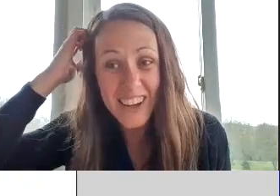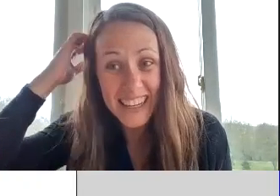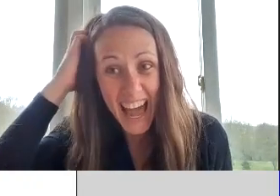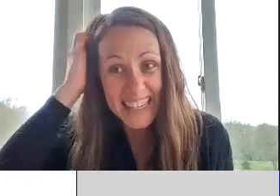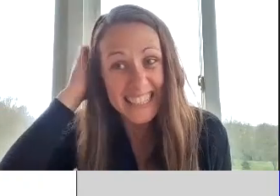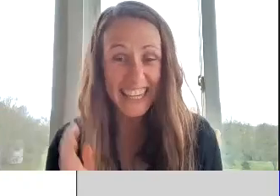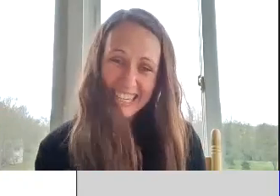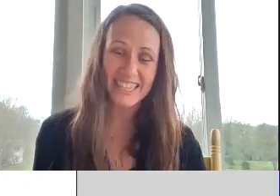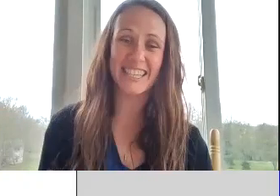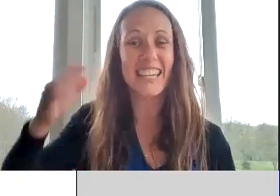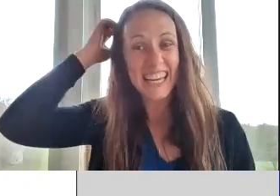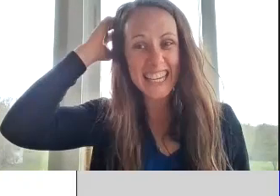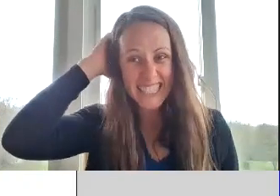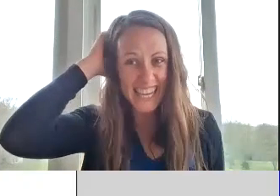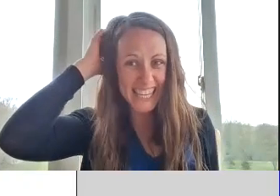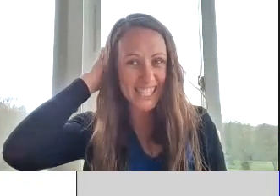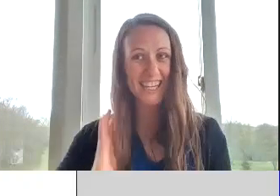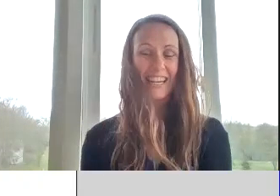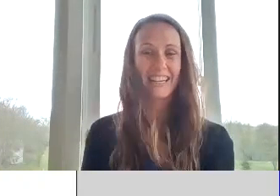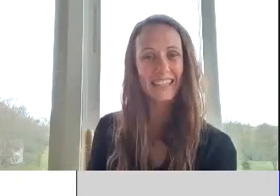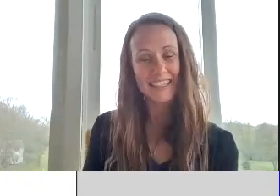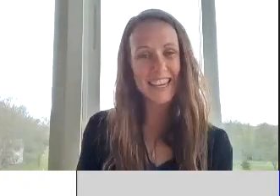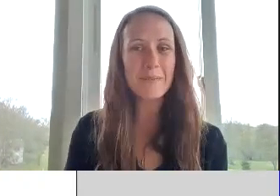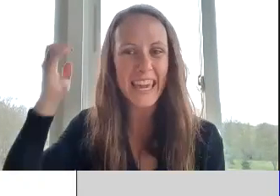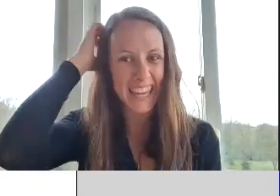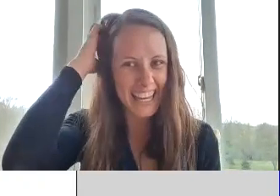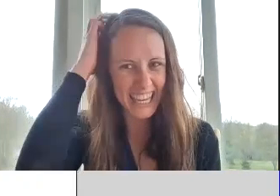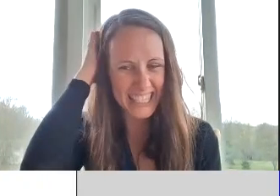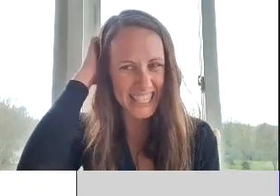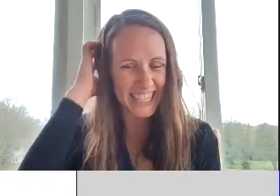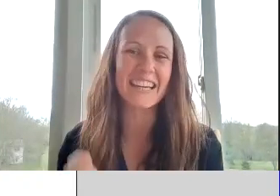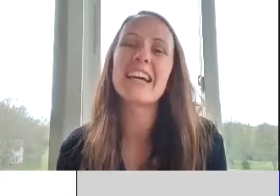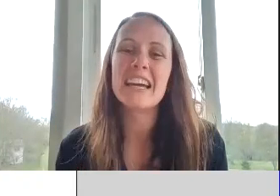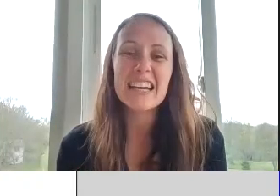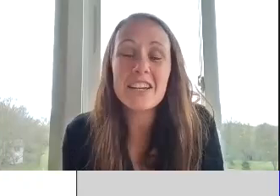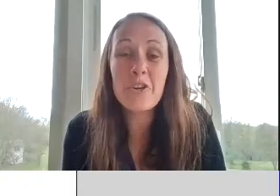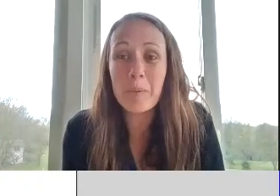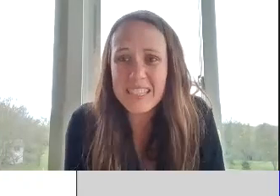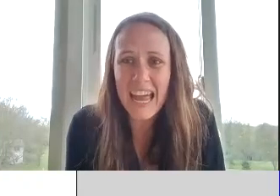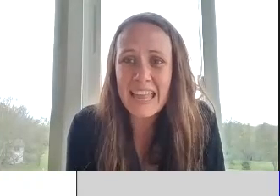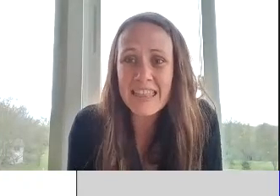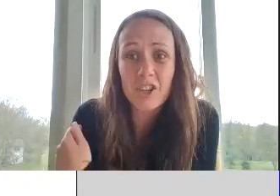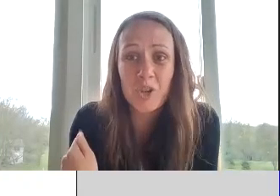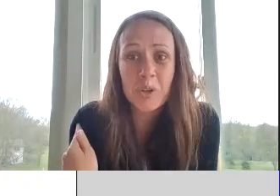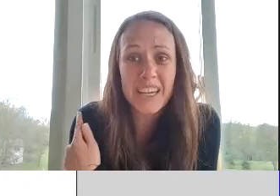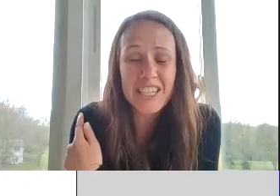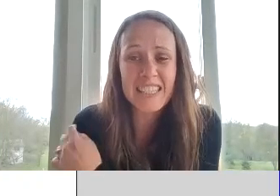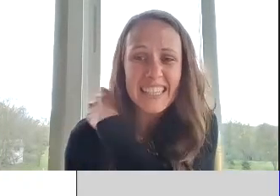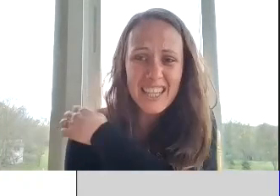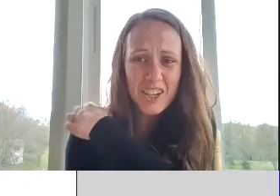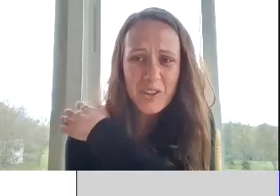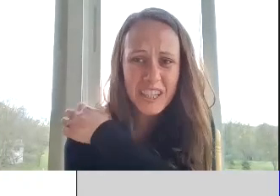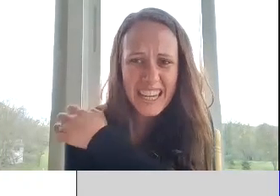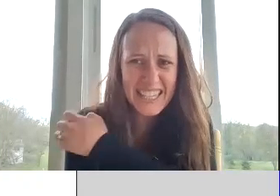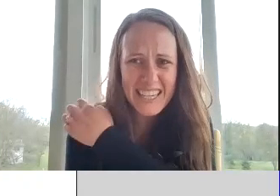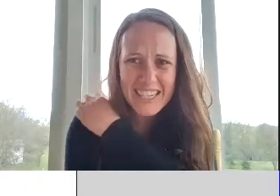Yeah, the doggy has an itch. He's itching. Tell me, itching. Can you pretend that your shoulder itches? Let's